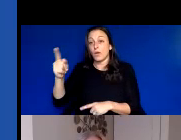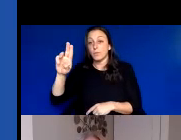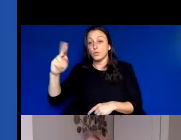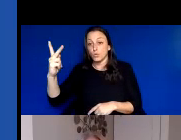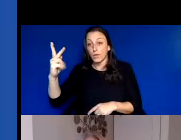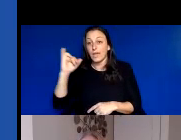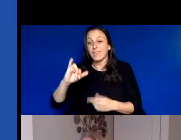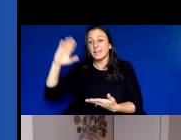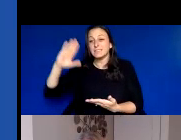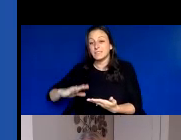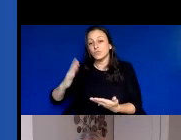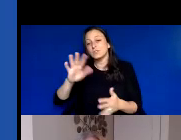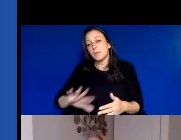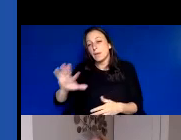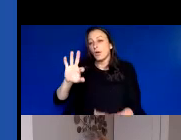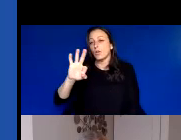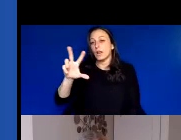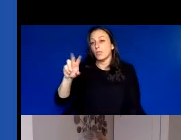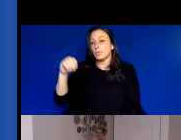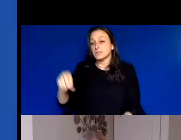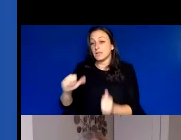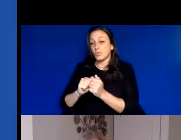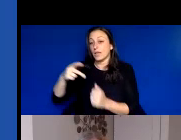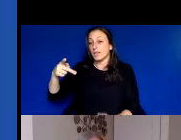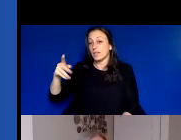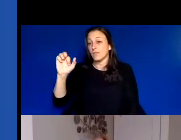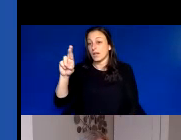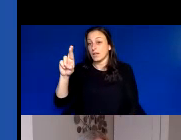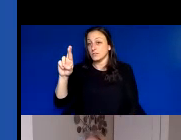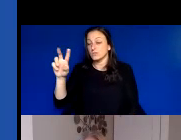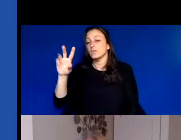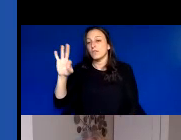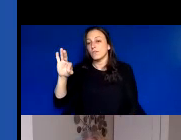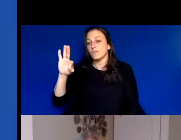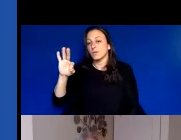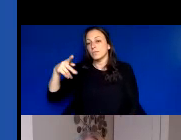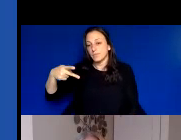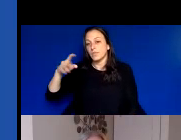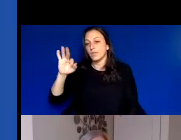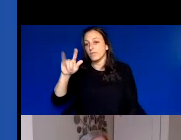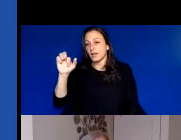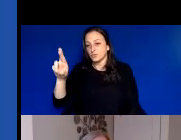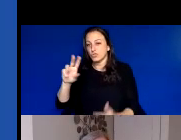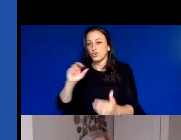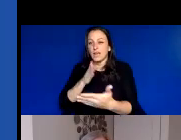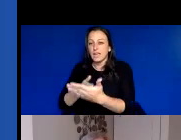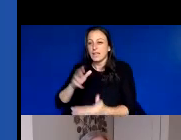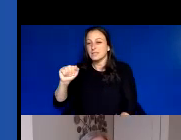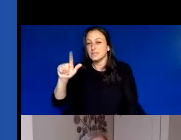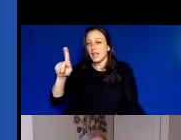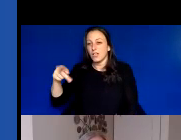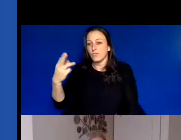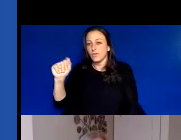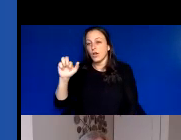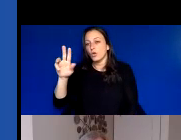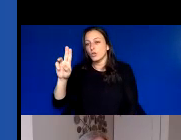is probably from about 93% with the Pfizer vaccine against the Alpha variant or the UK variant, down to about 88%